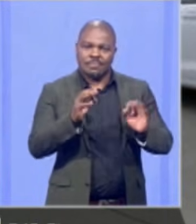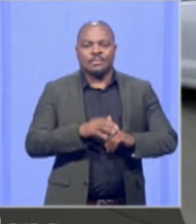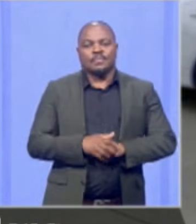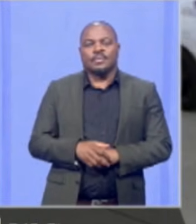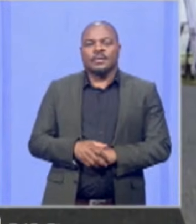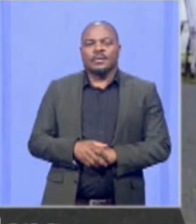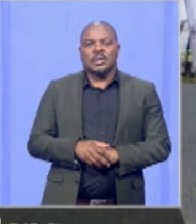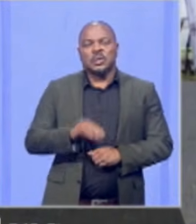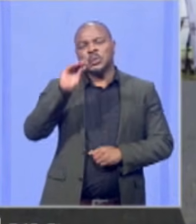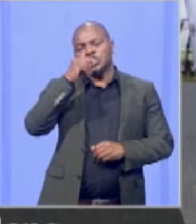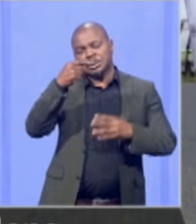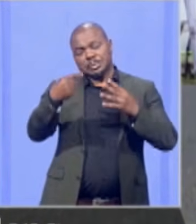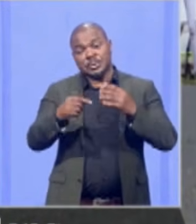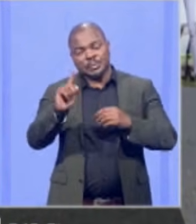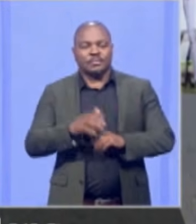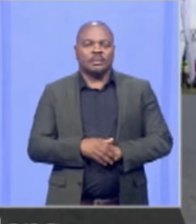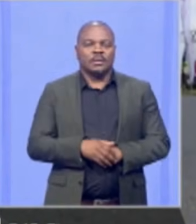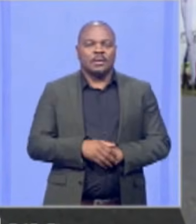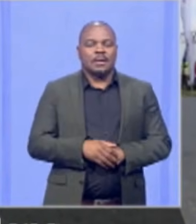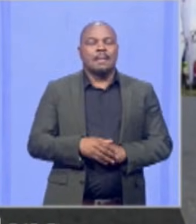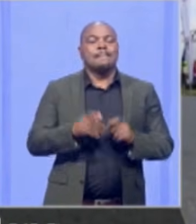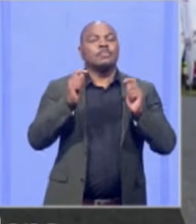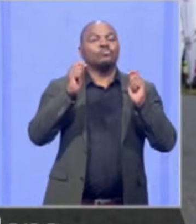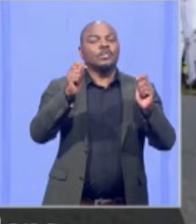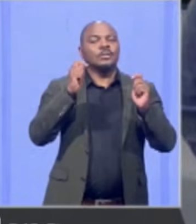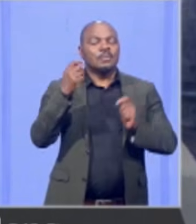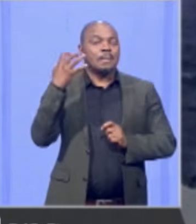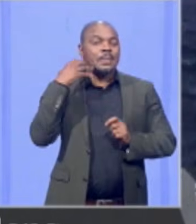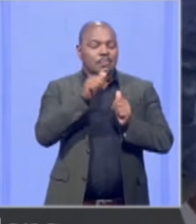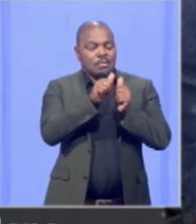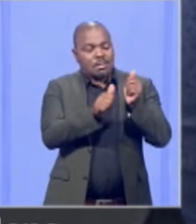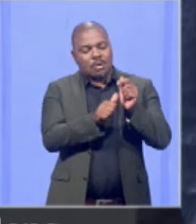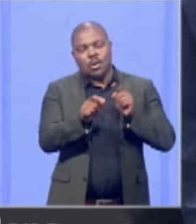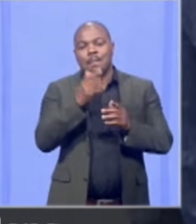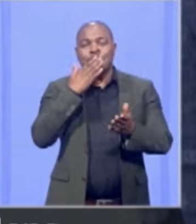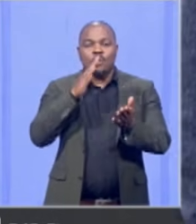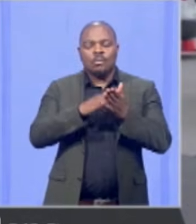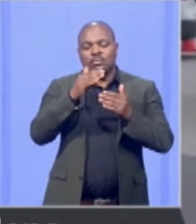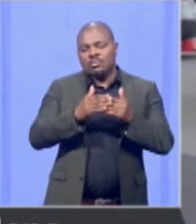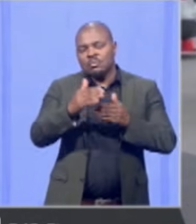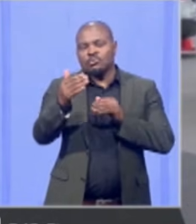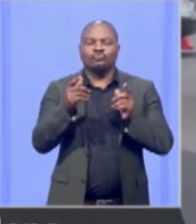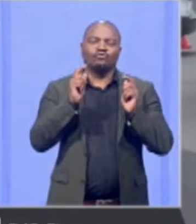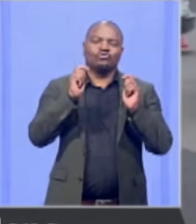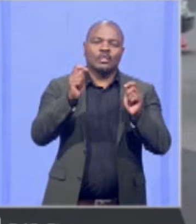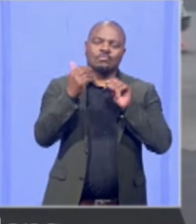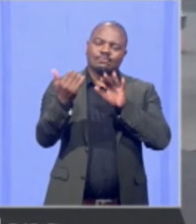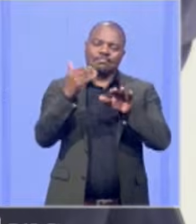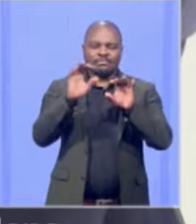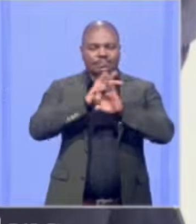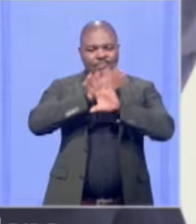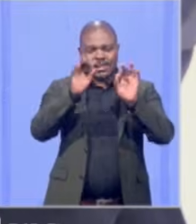Mo kgasong eno re utlwa fa motlatsa tona wa dipalangwa a solofetsa ditirelo tse di edileng tsa pharakano go rala